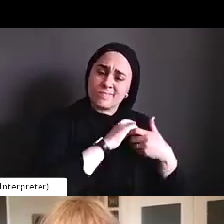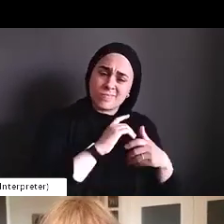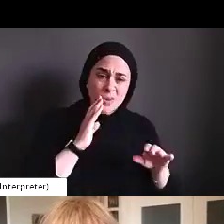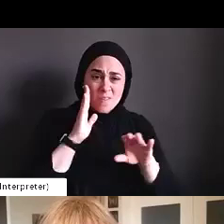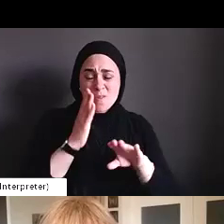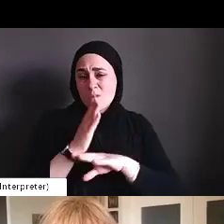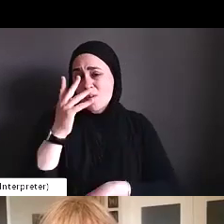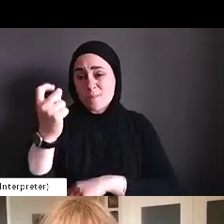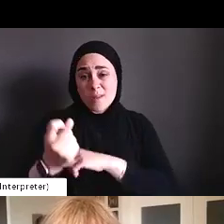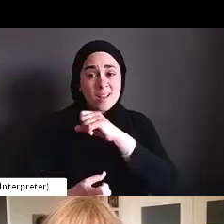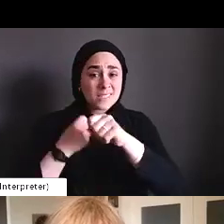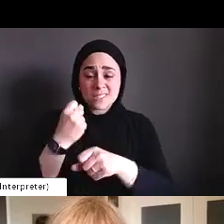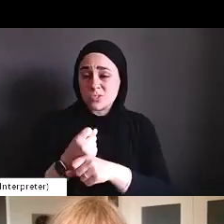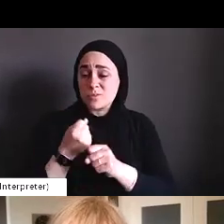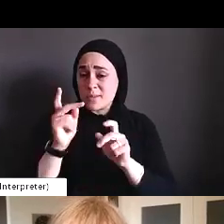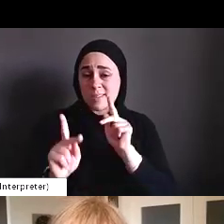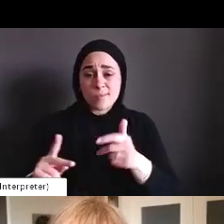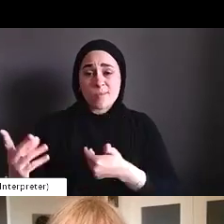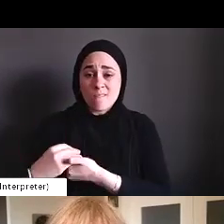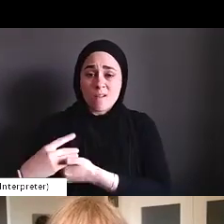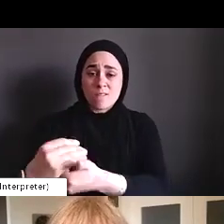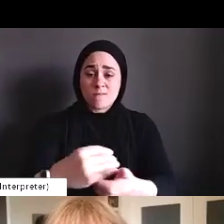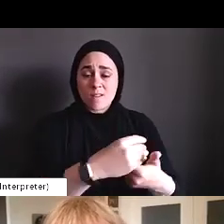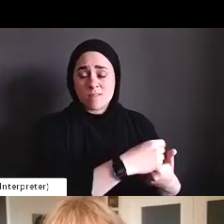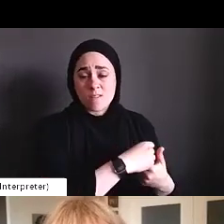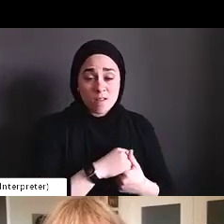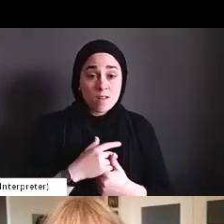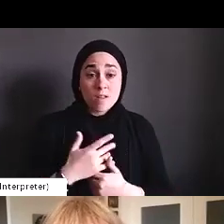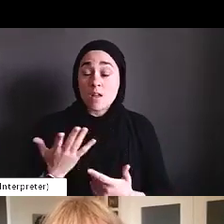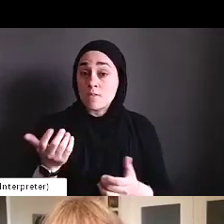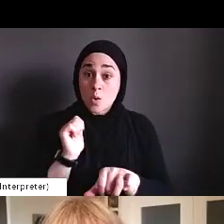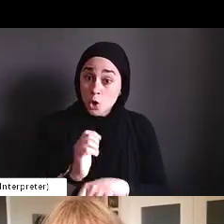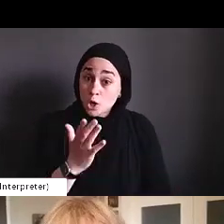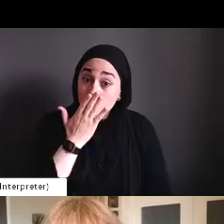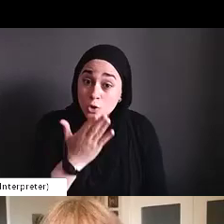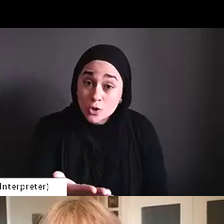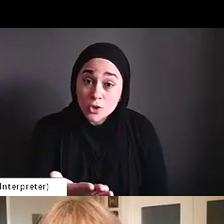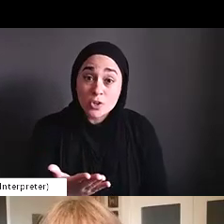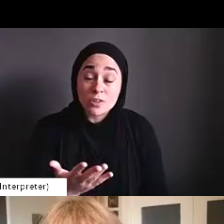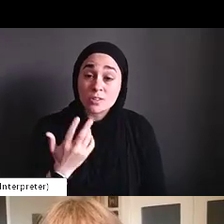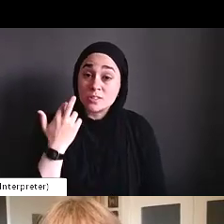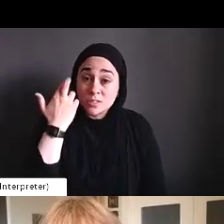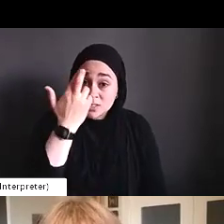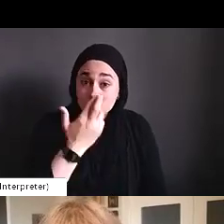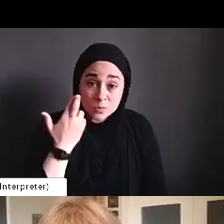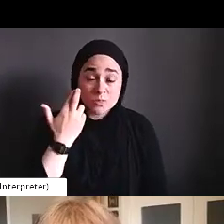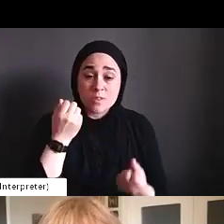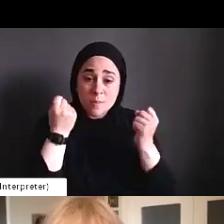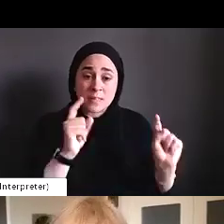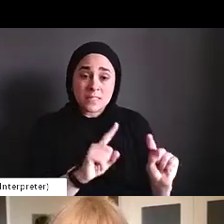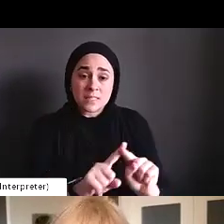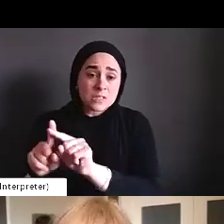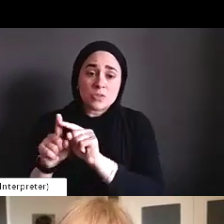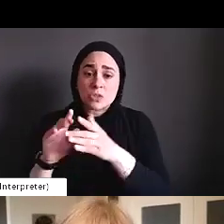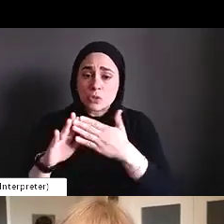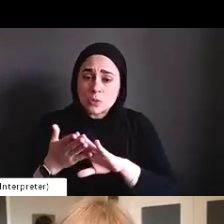many people being involved. And, when the work is good in the sense that it draws from so many communities and